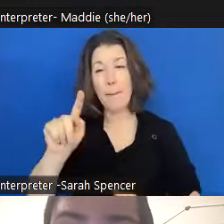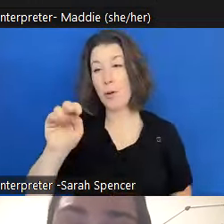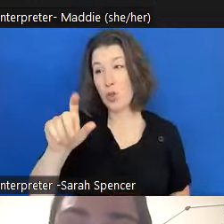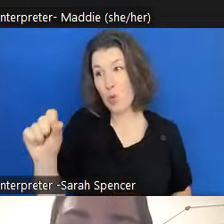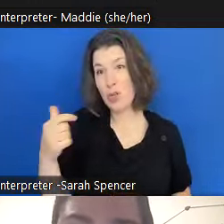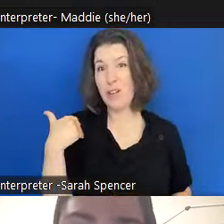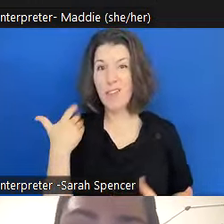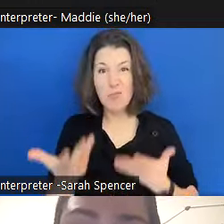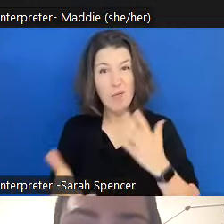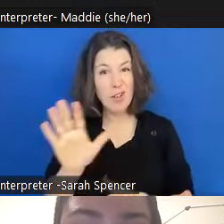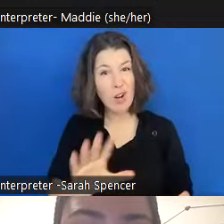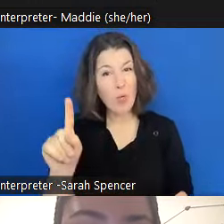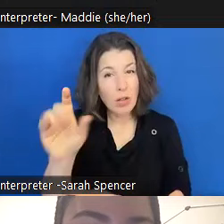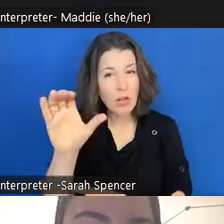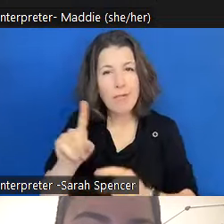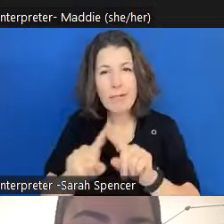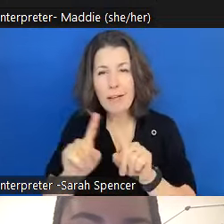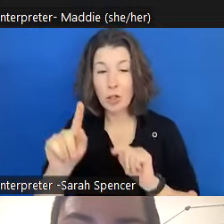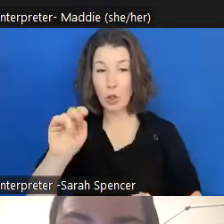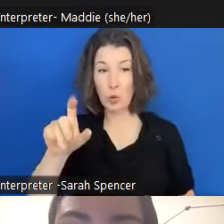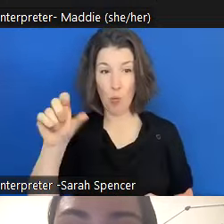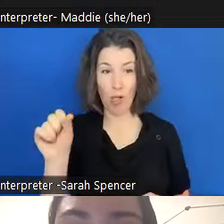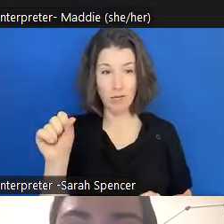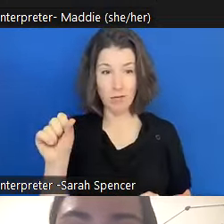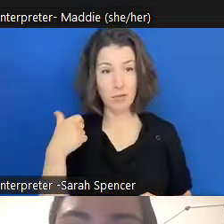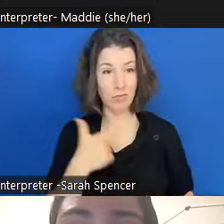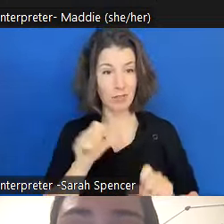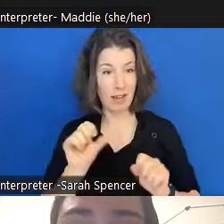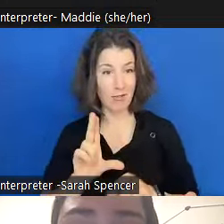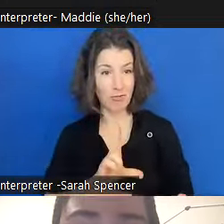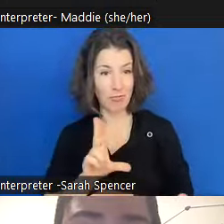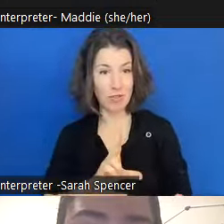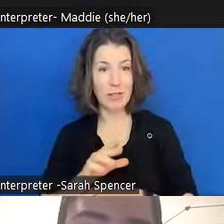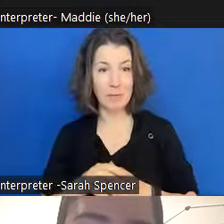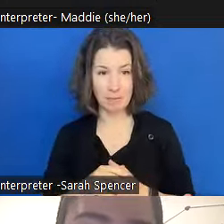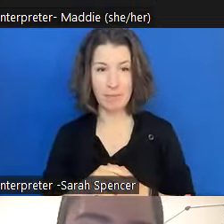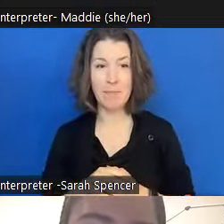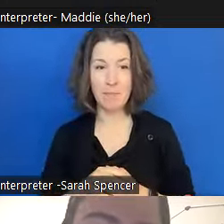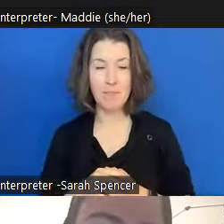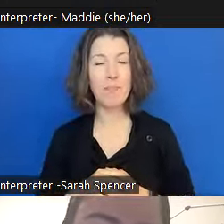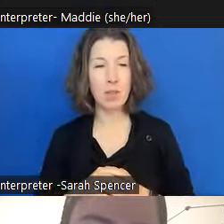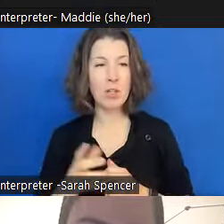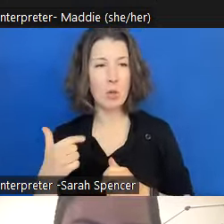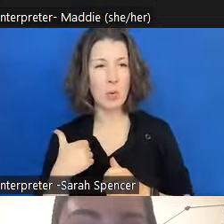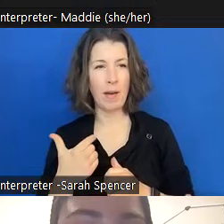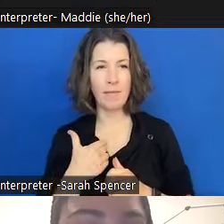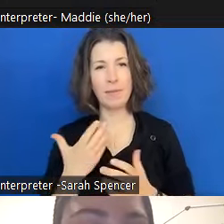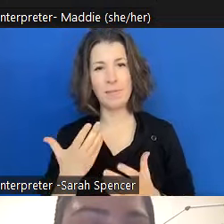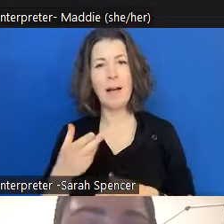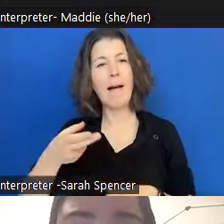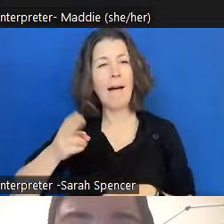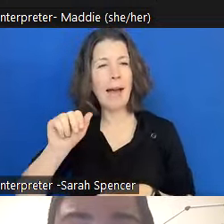so tools that we can use, but it comes down to high ads, which are stronger reading